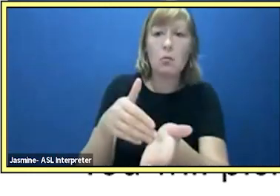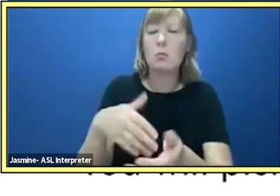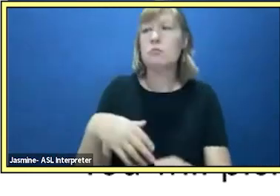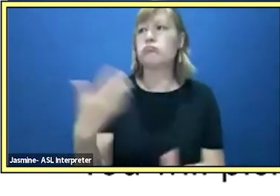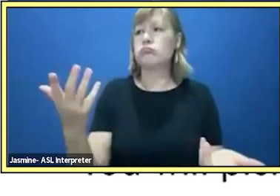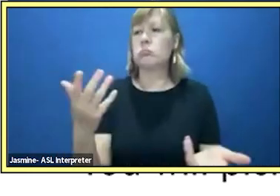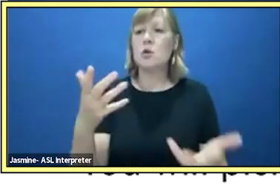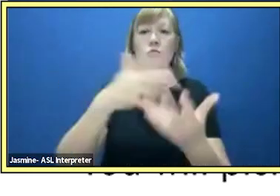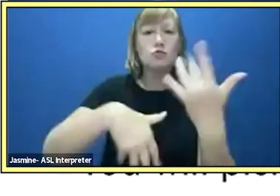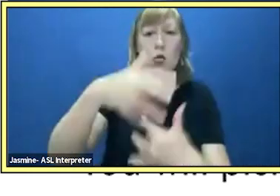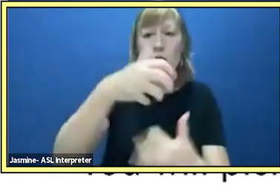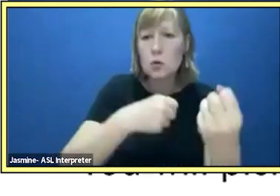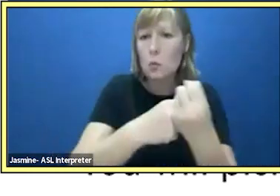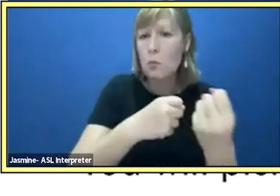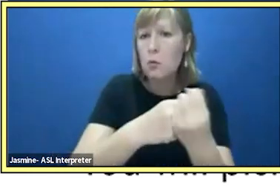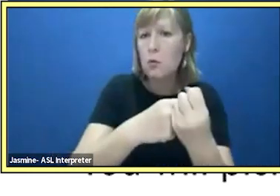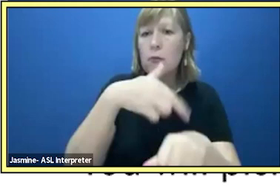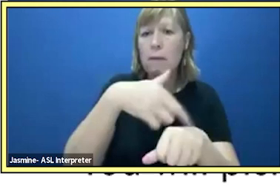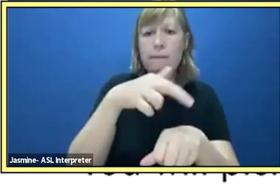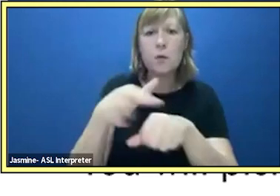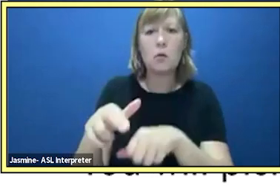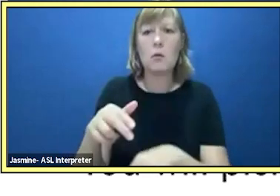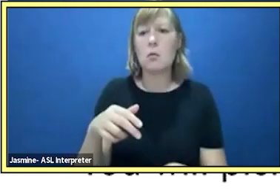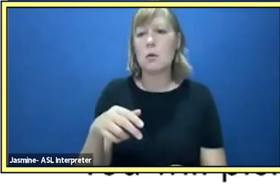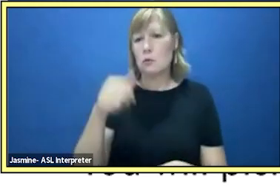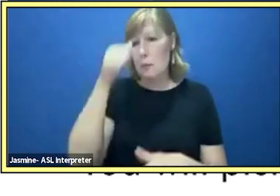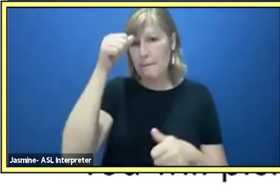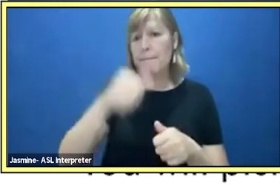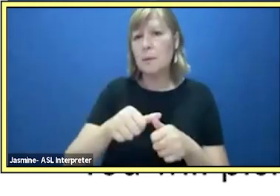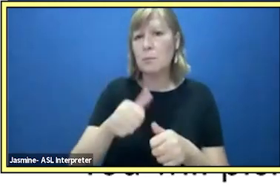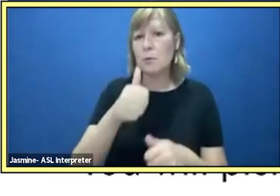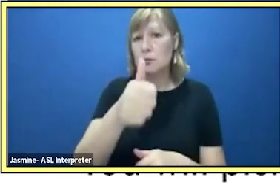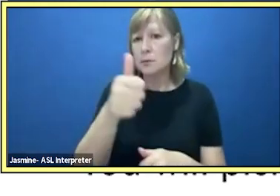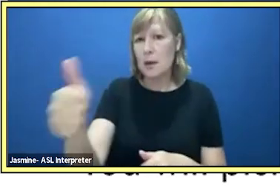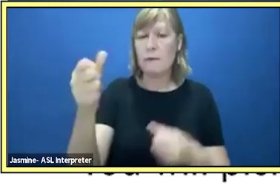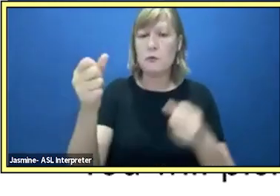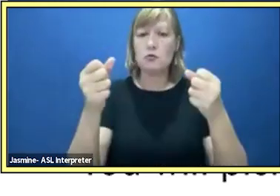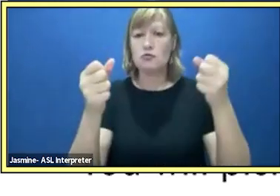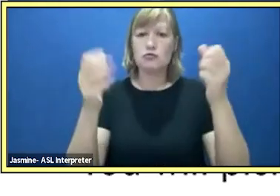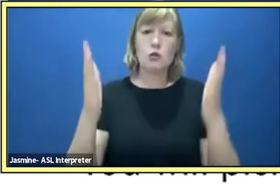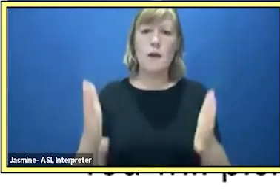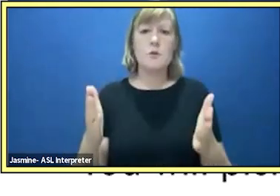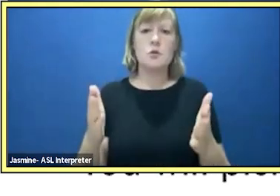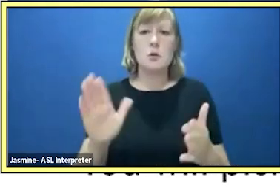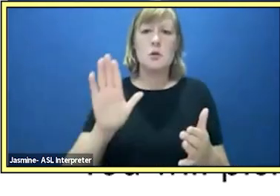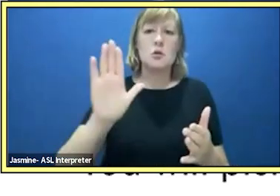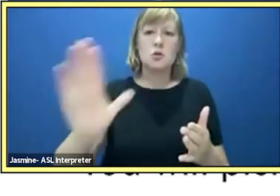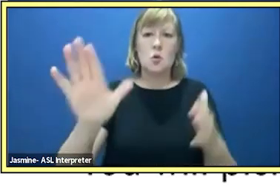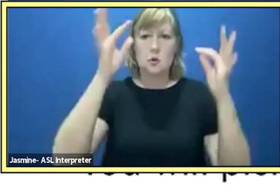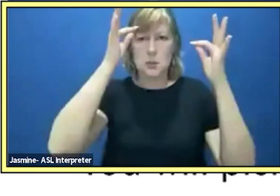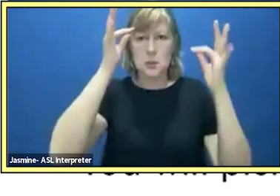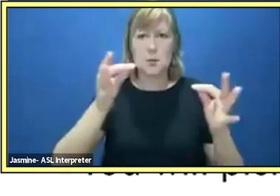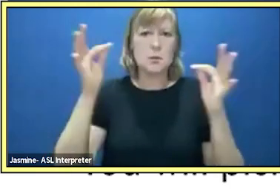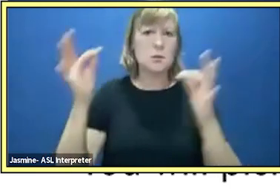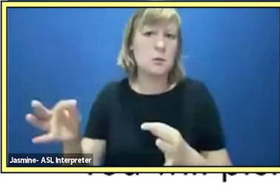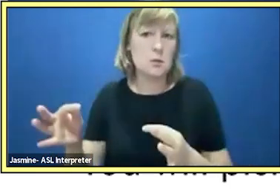social supports if that's what you need. So it's really, again, you're the driver and you're talking about what your needs are, and